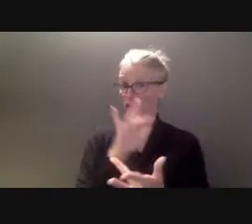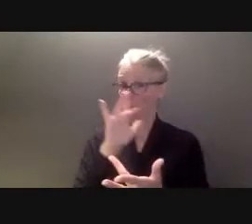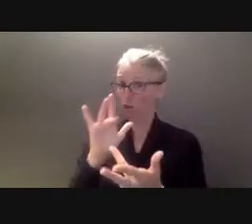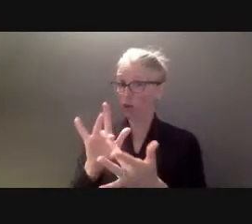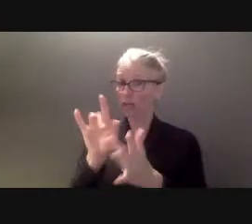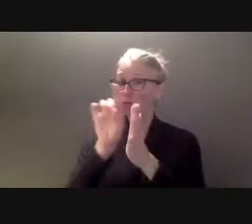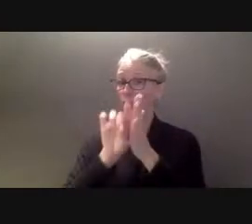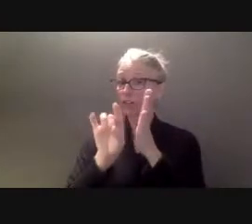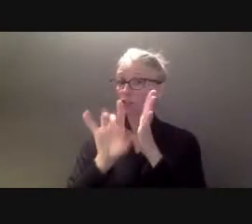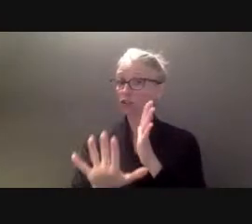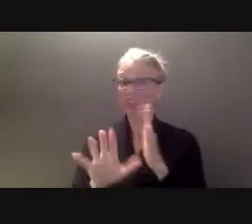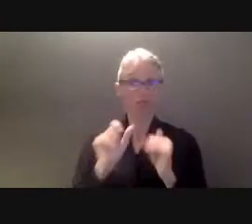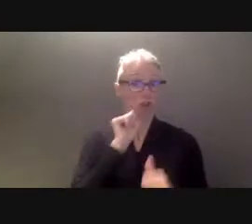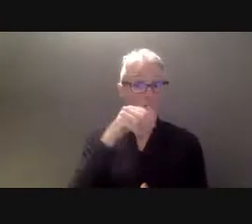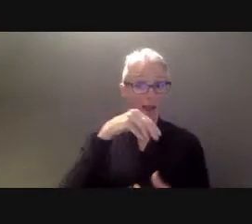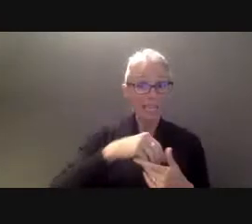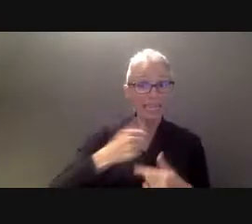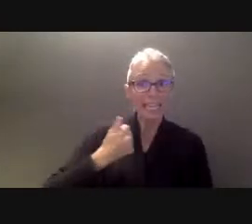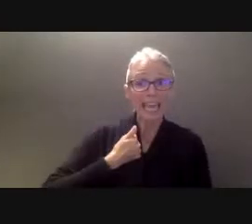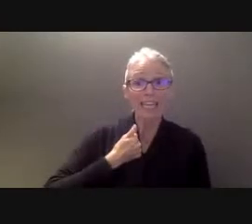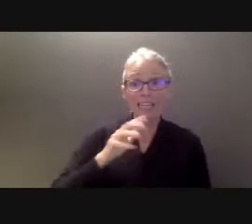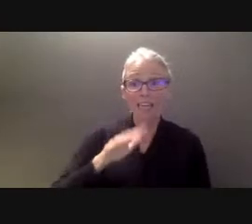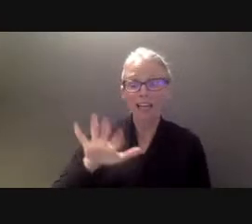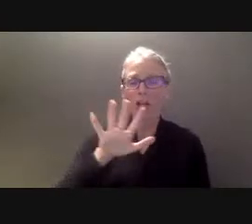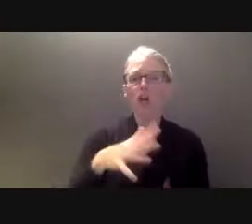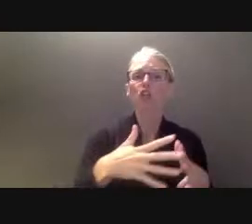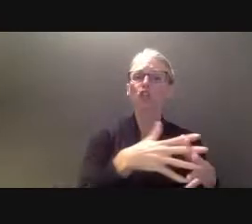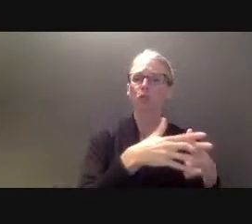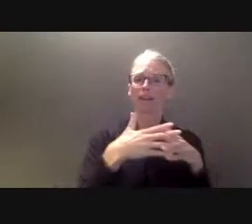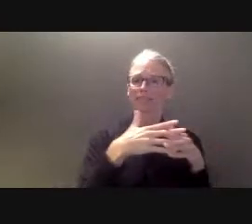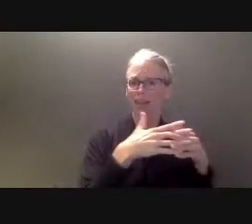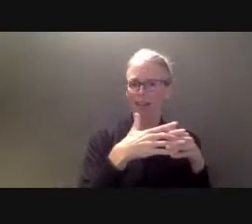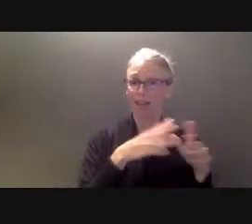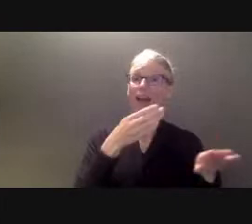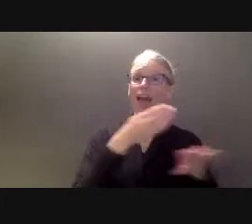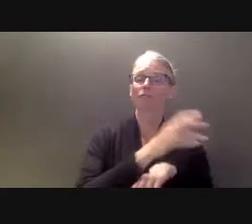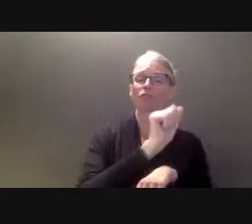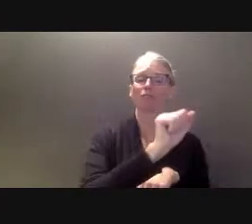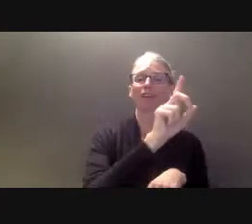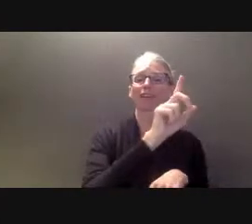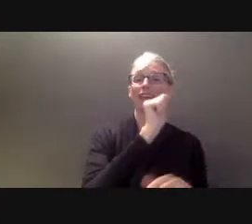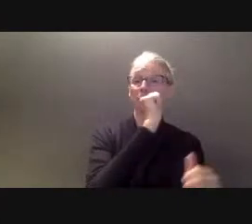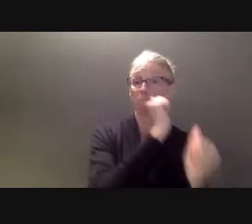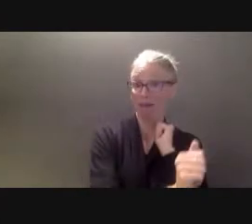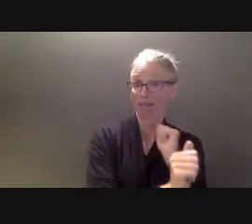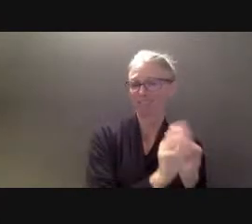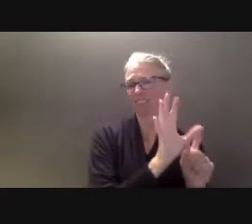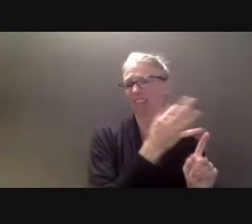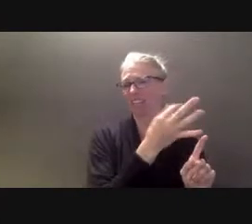done in the USA in the 1990s after the passage of the ADA.